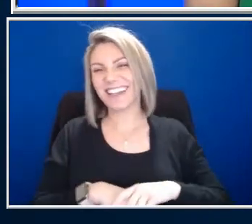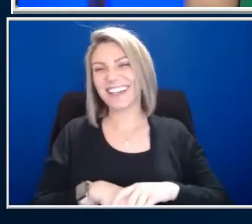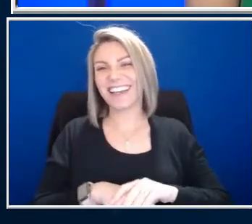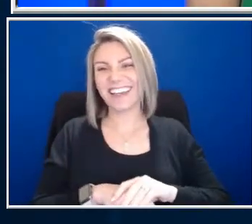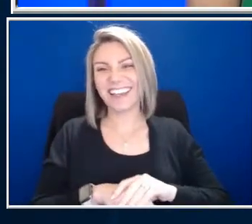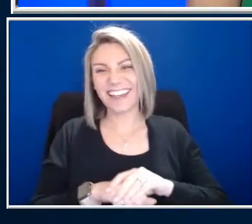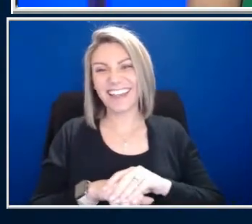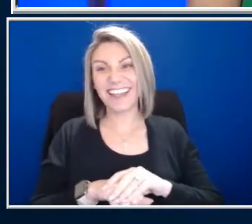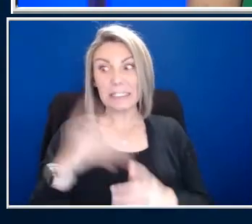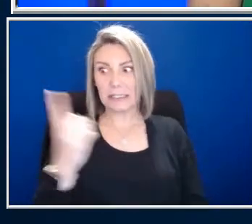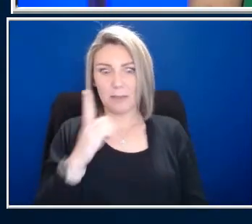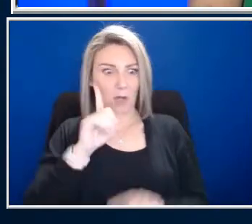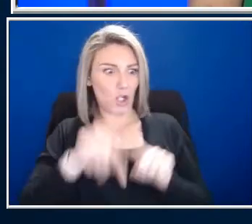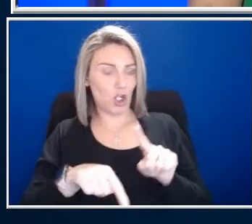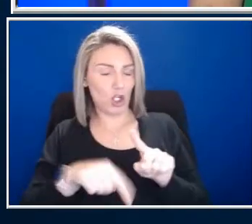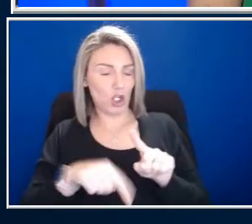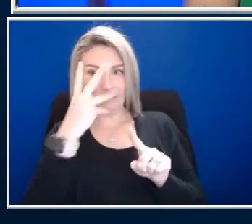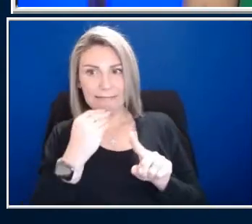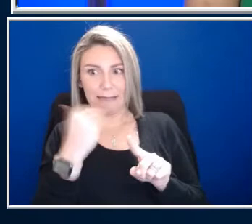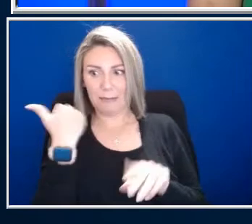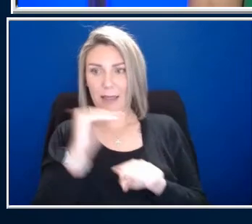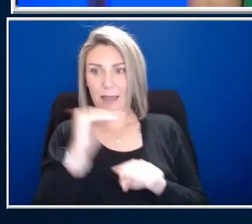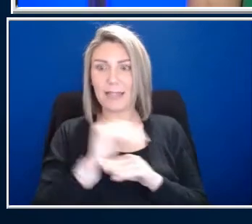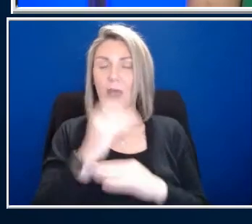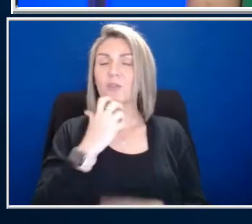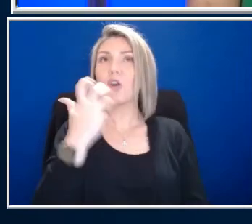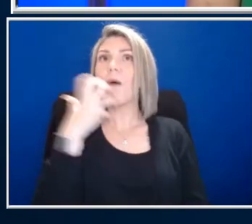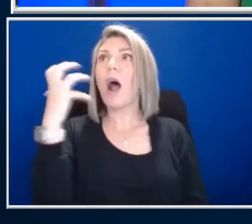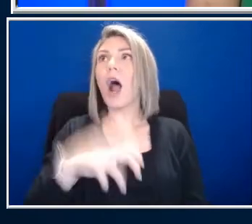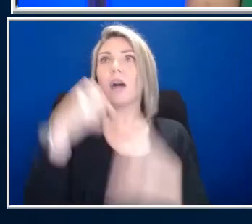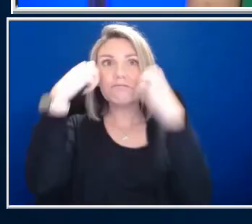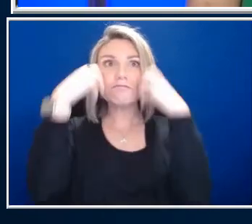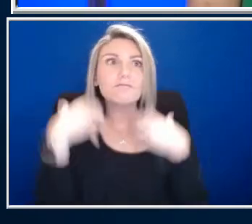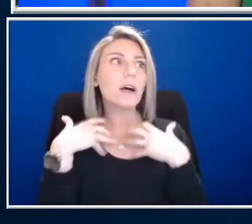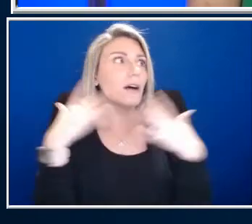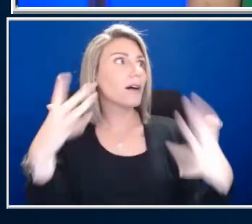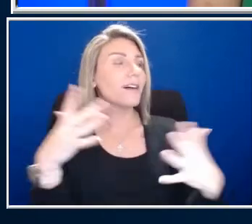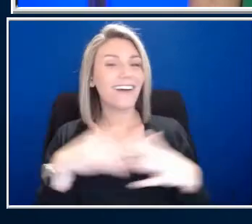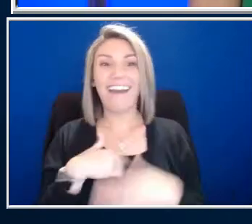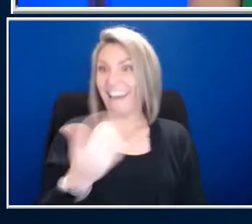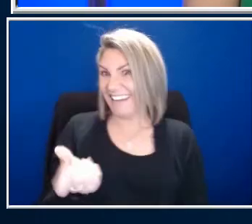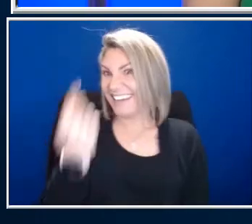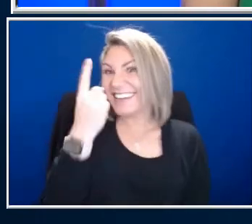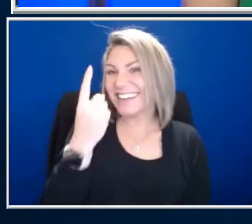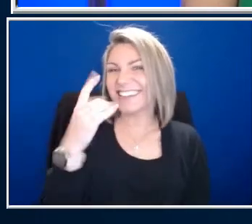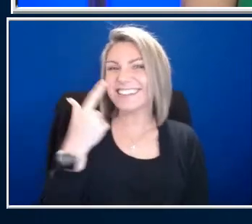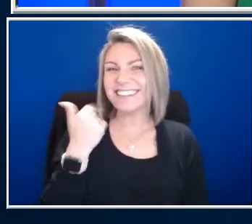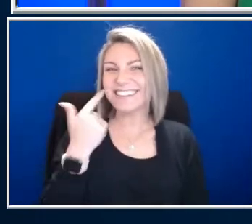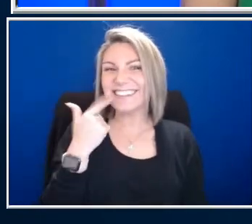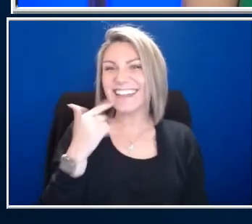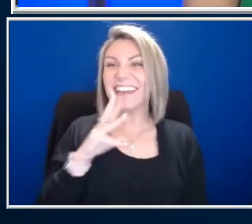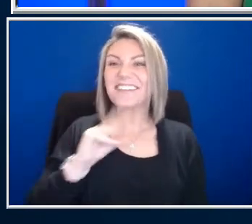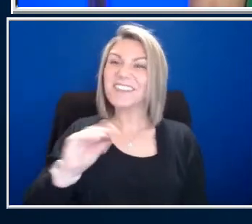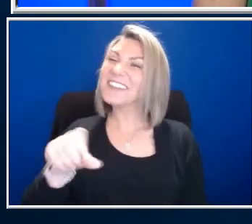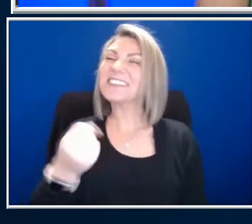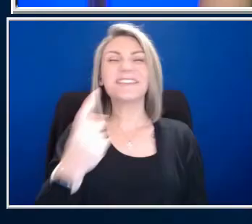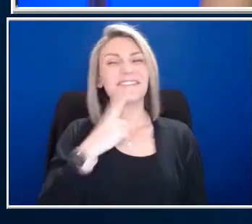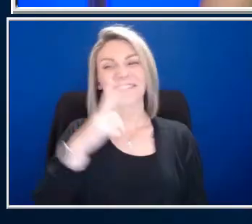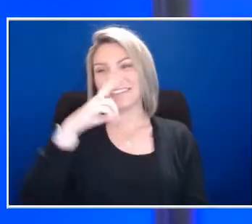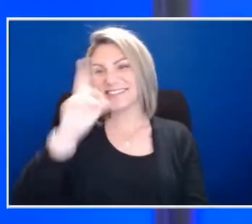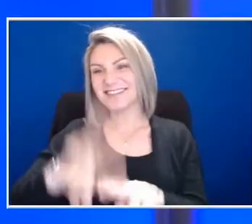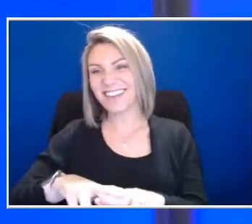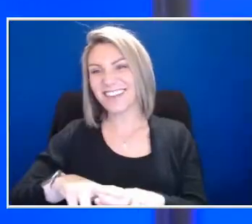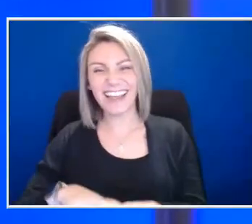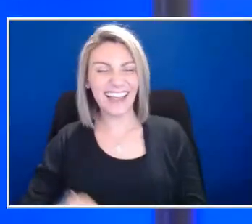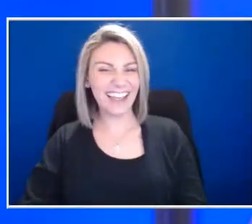night because I was so hot, I know. Hey, I get it. I get it. 50s are fun. 50s are fun. All right,